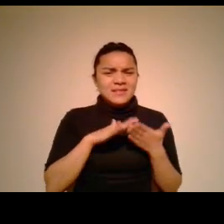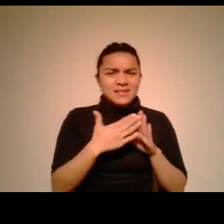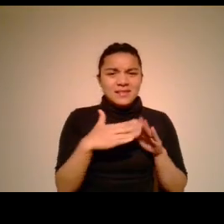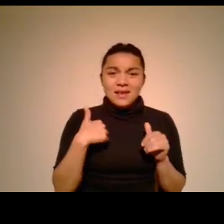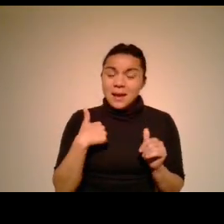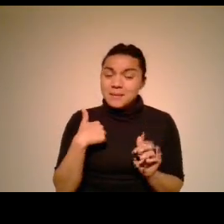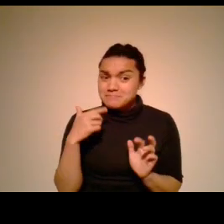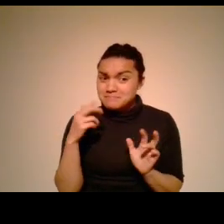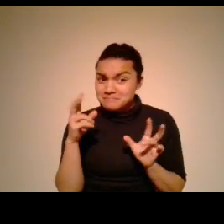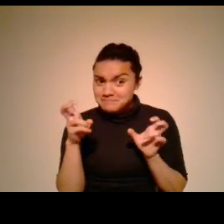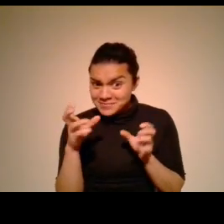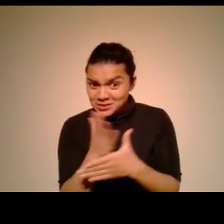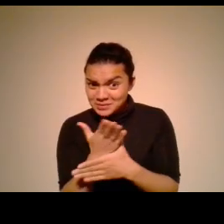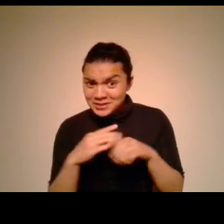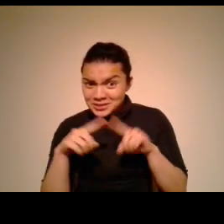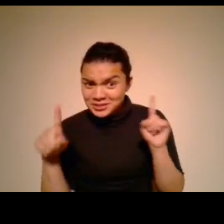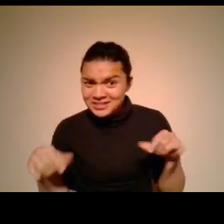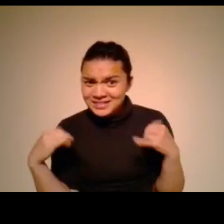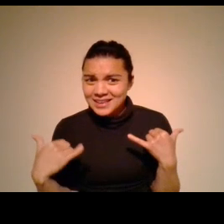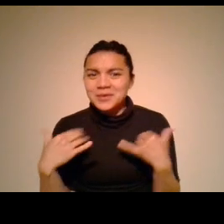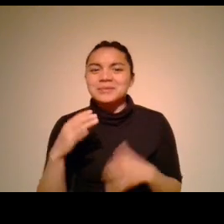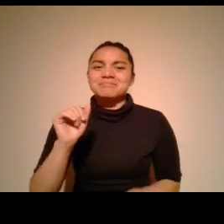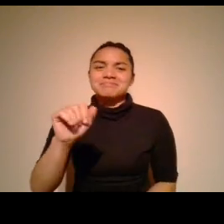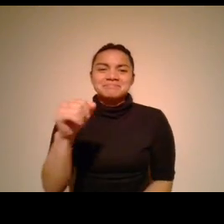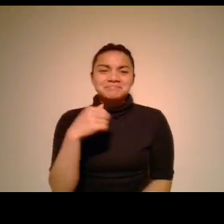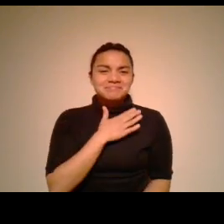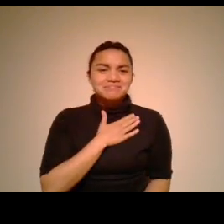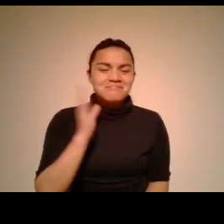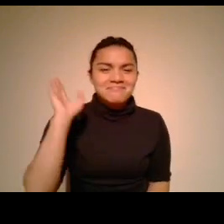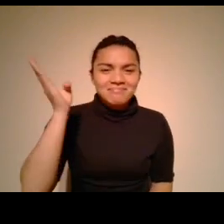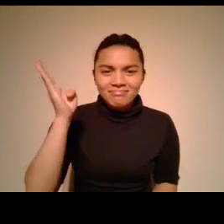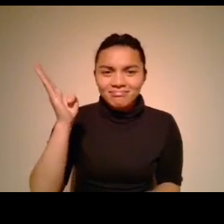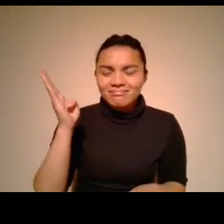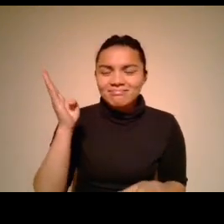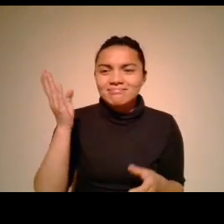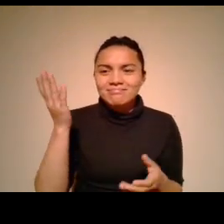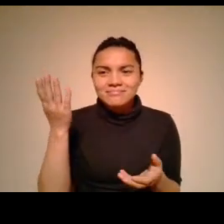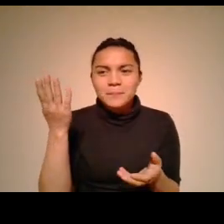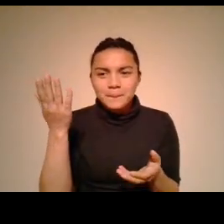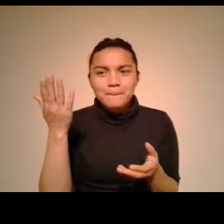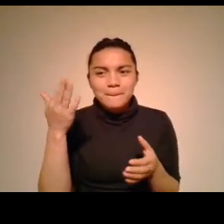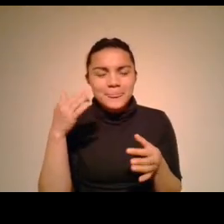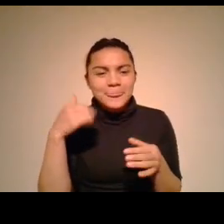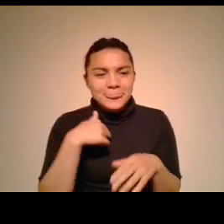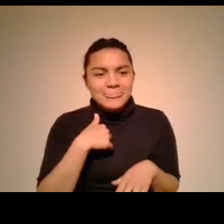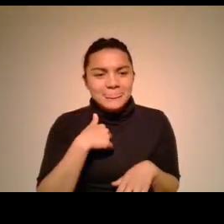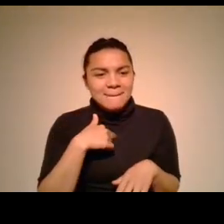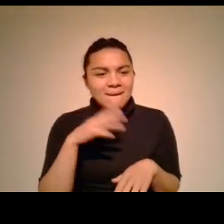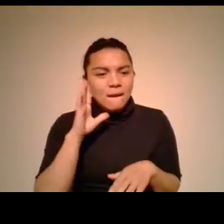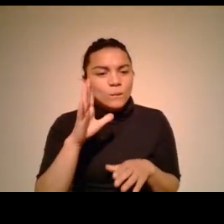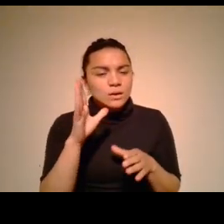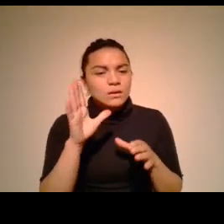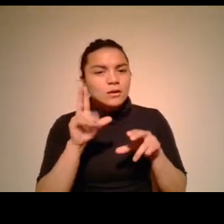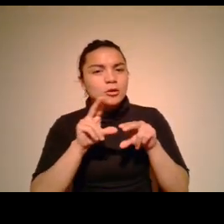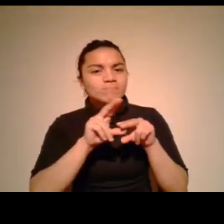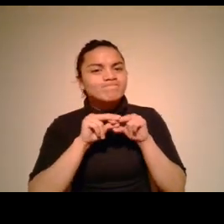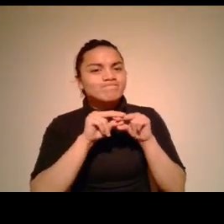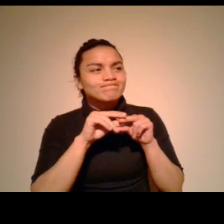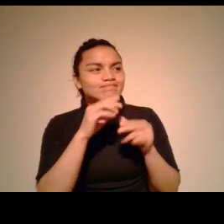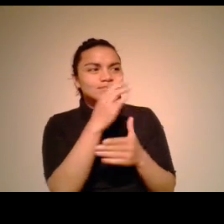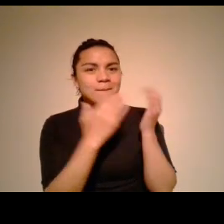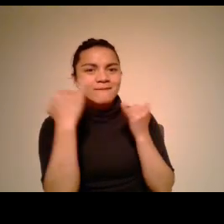So my talk, I think in a lot of ways, I'm going to be talking about things that sort of jump off of what you're